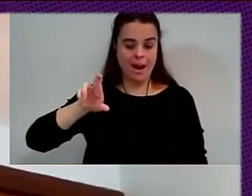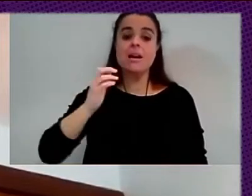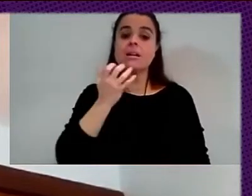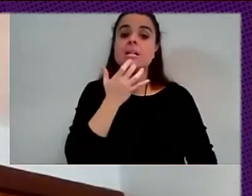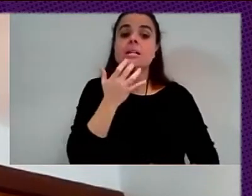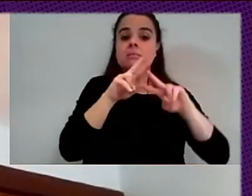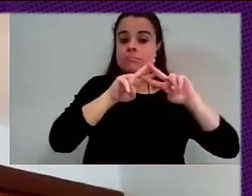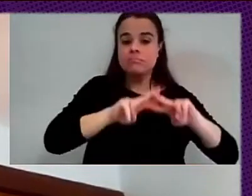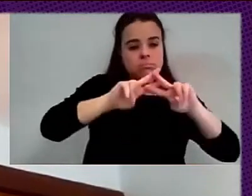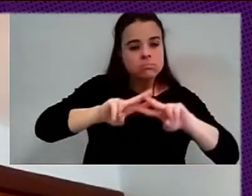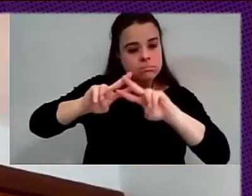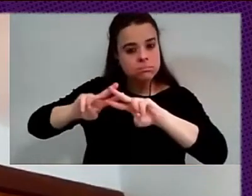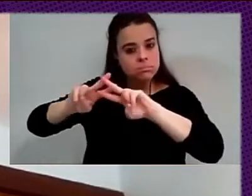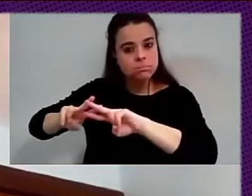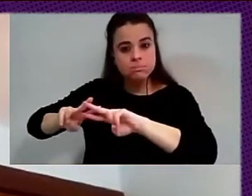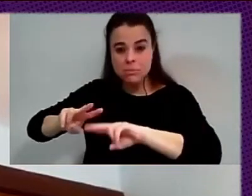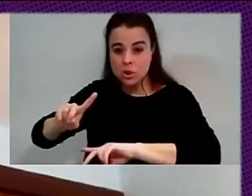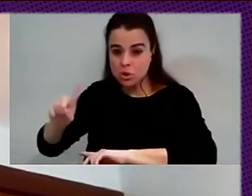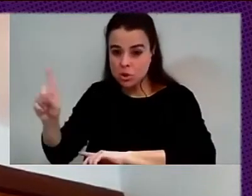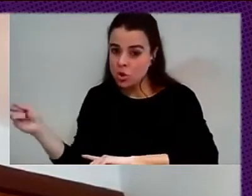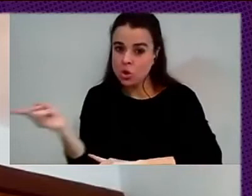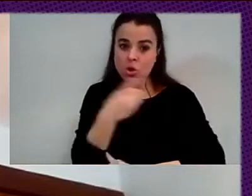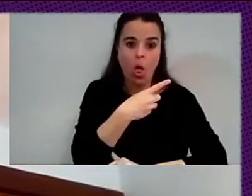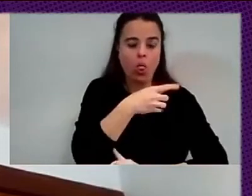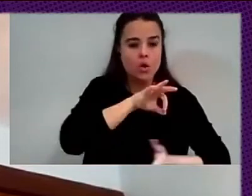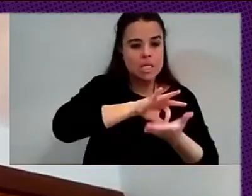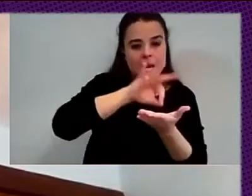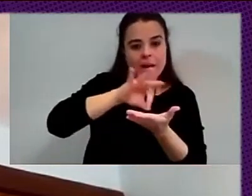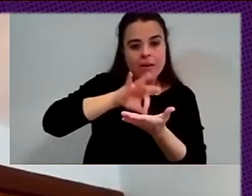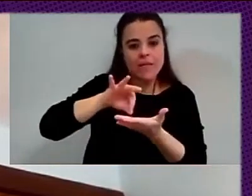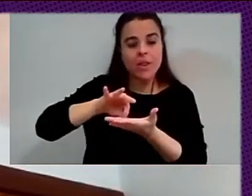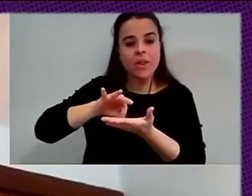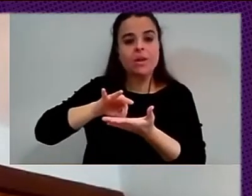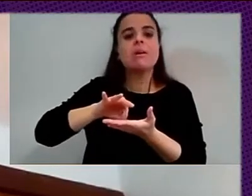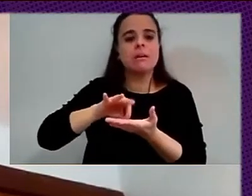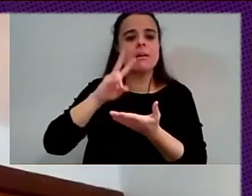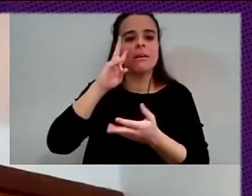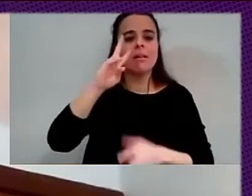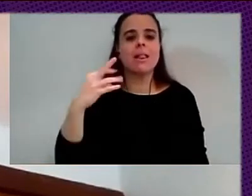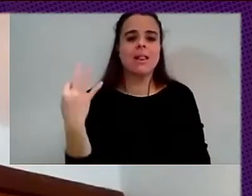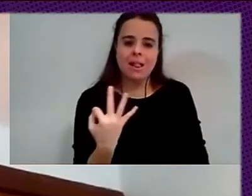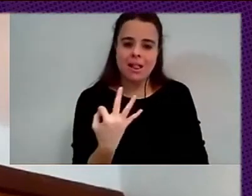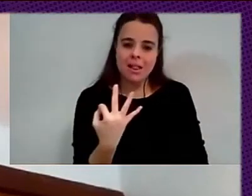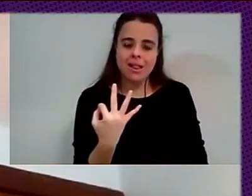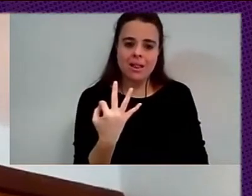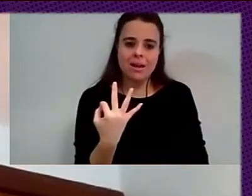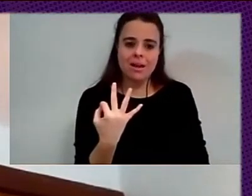stuff, this is the cloud server farms with, say, Amazon and Microsoft, the top